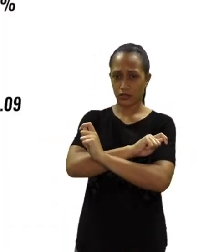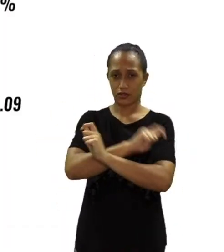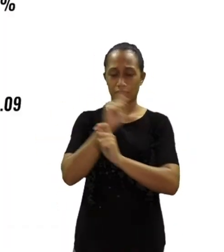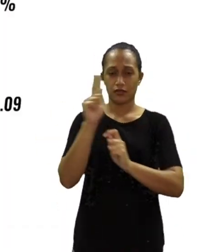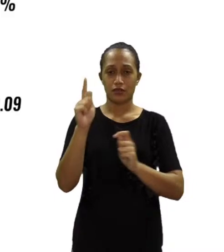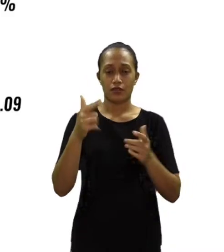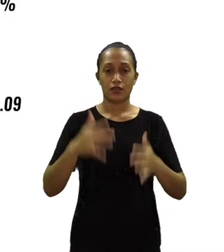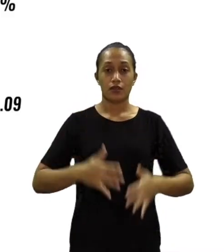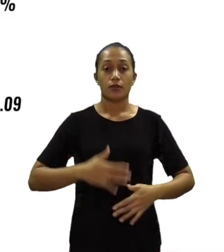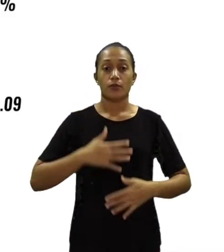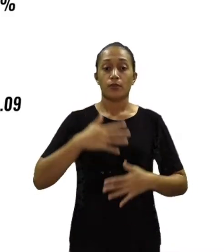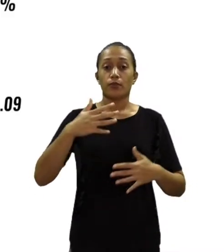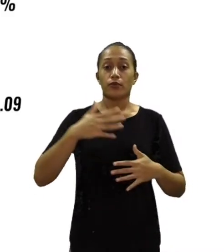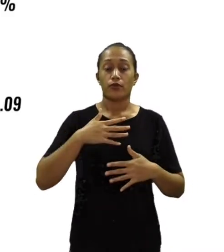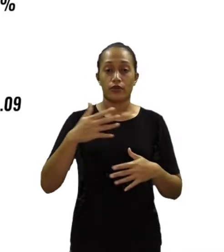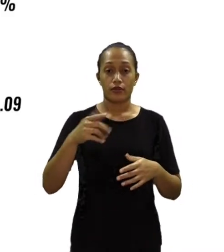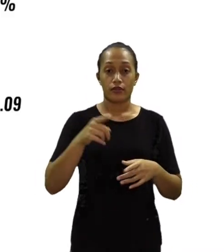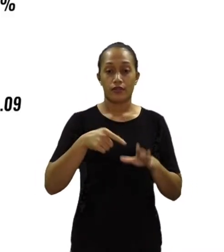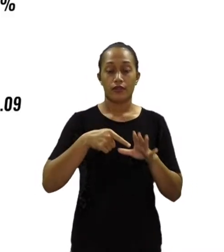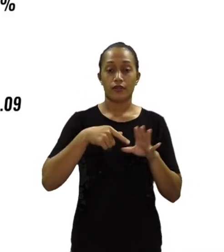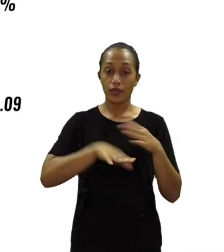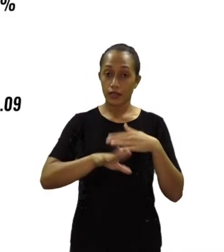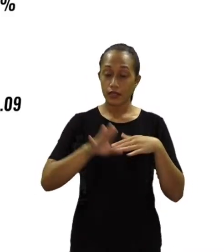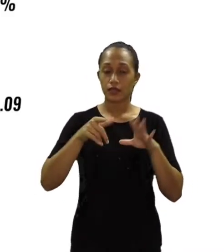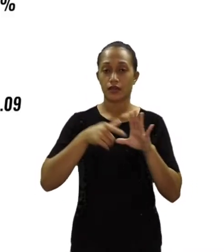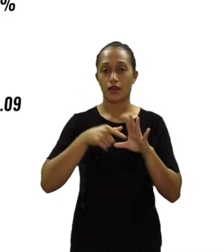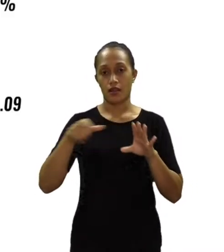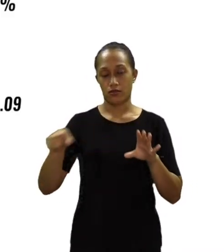we breathe in with the air we breathe out.